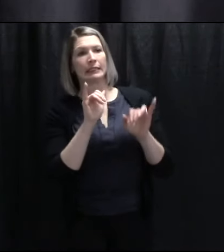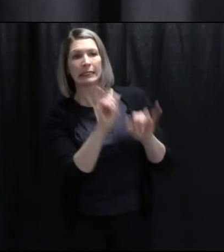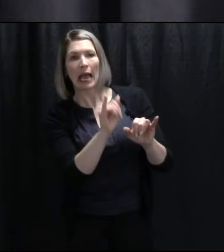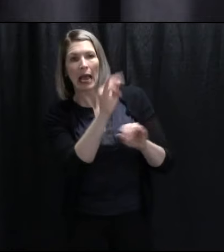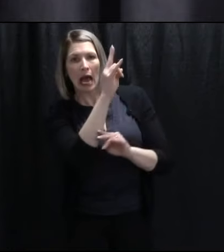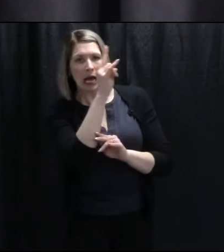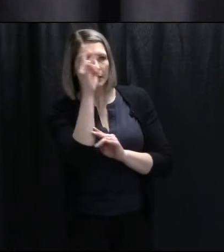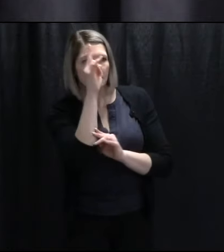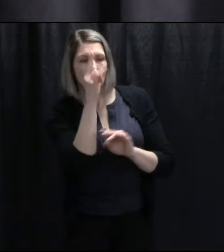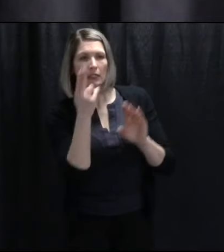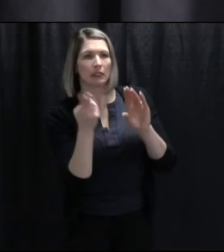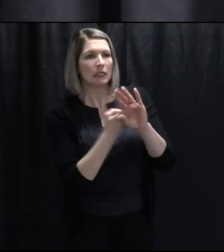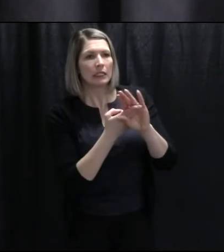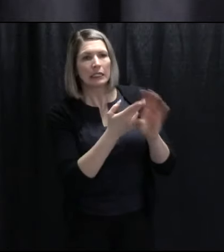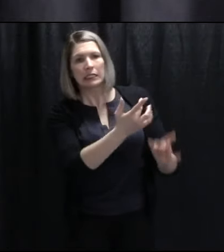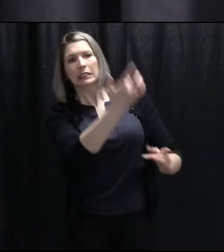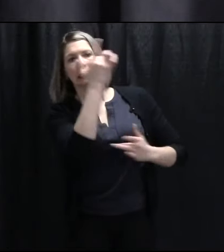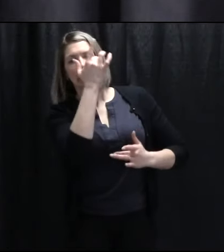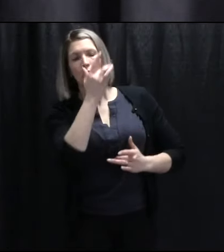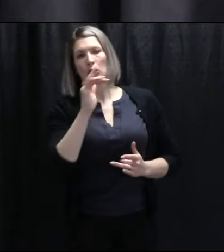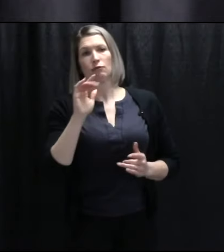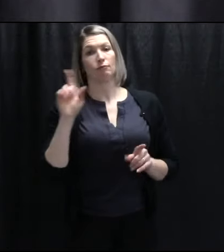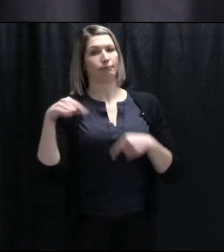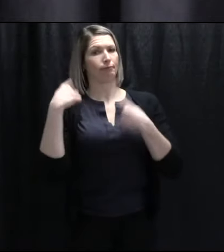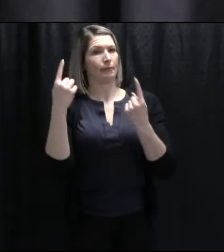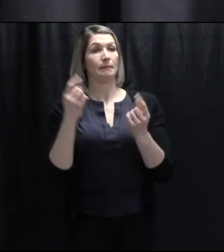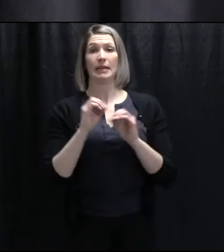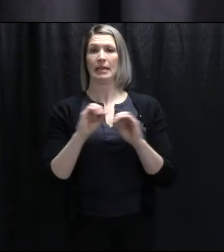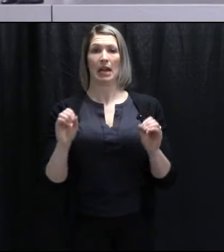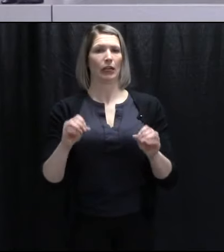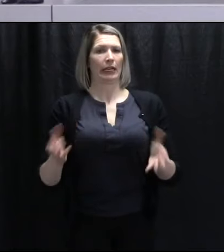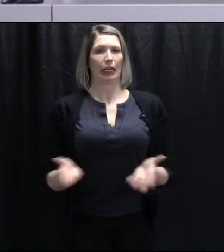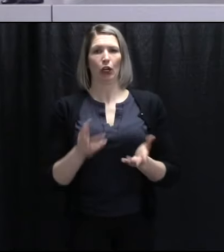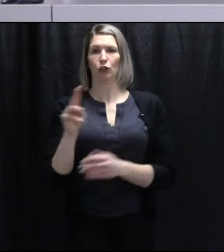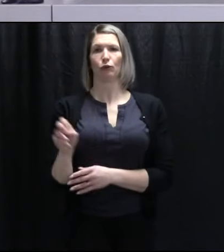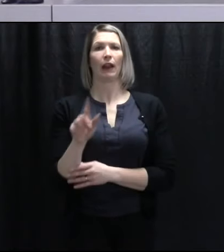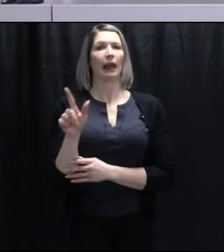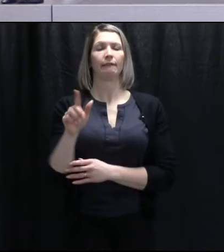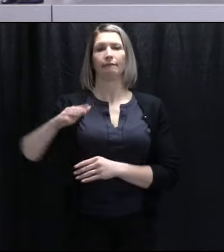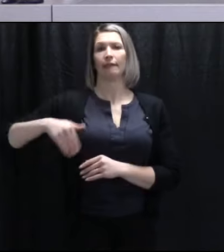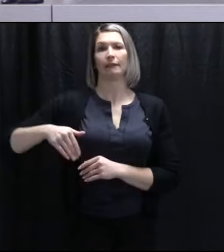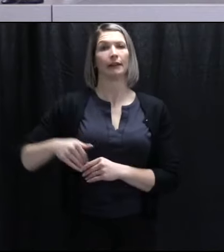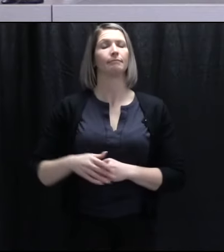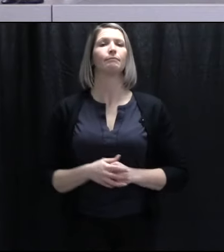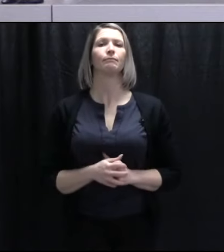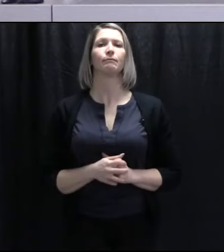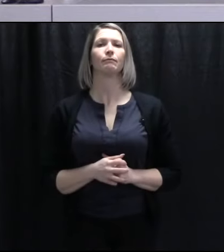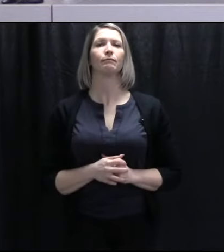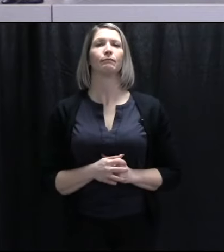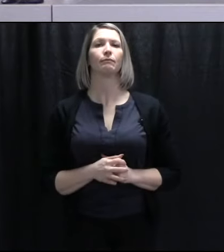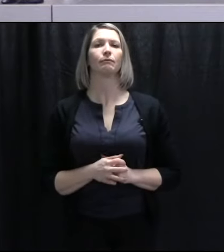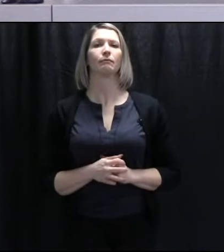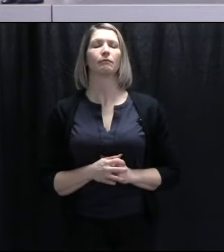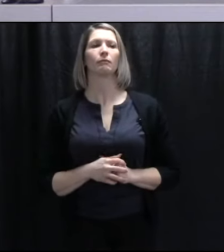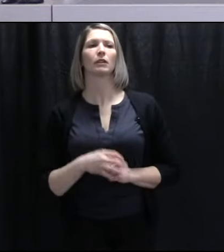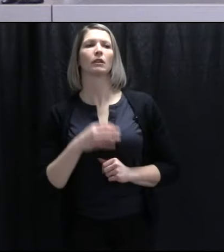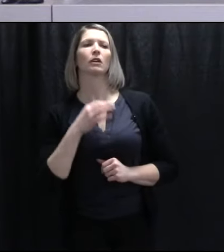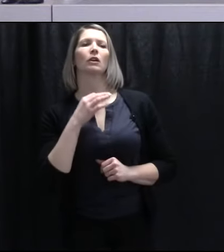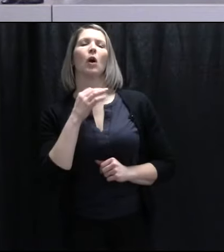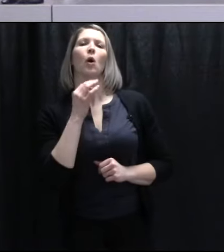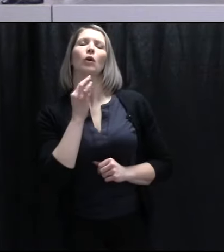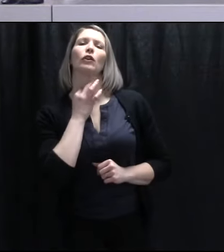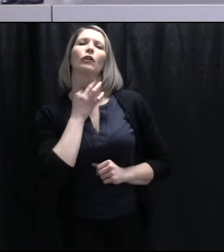province due to COVID-19. Thank you. And is there a concern about the availability of paramedic services with